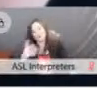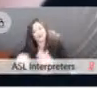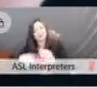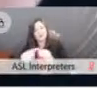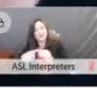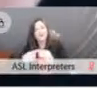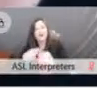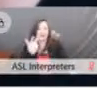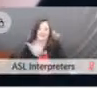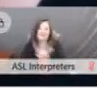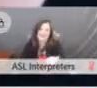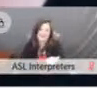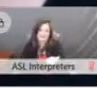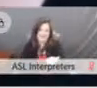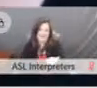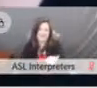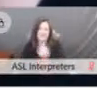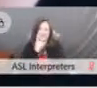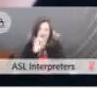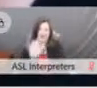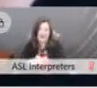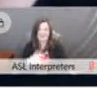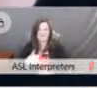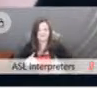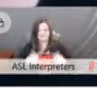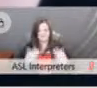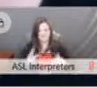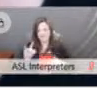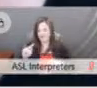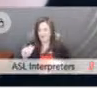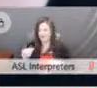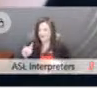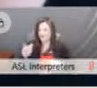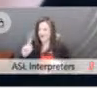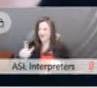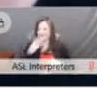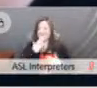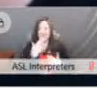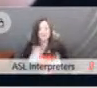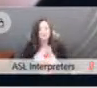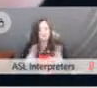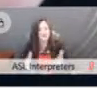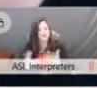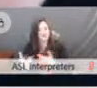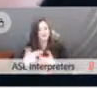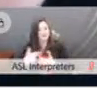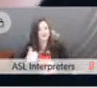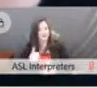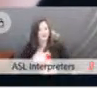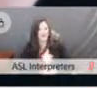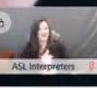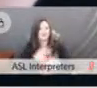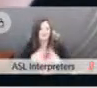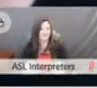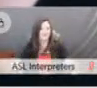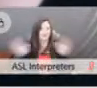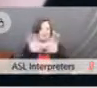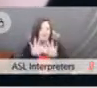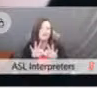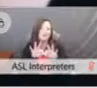the vaccine. So on that note, I am Donna Terrell. Thank you so much for joining us for this very important town